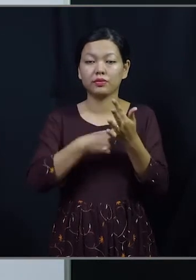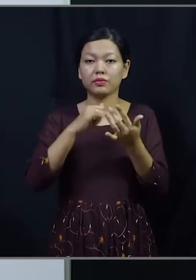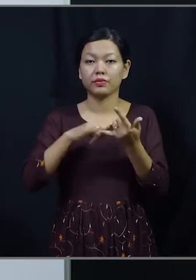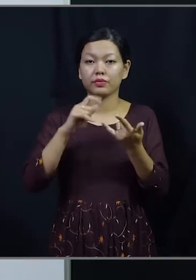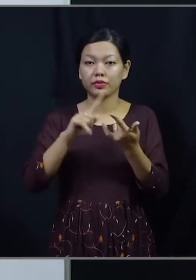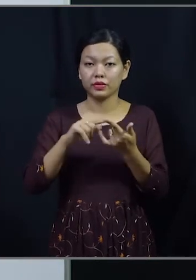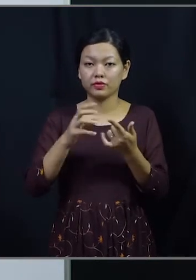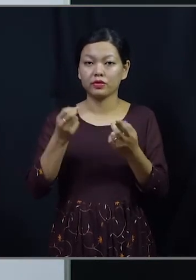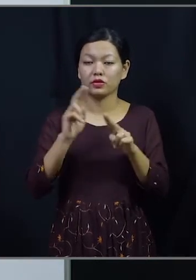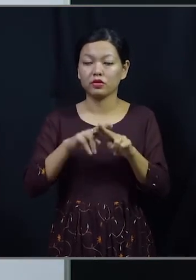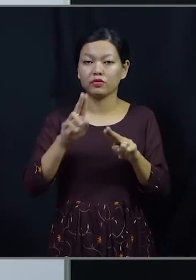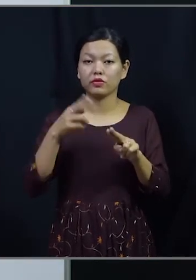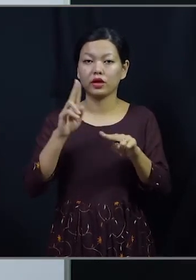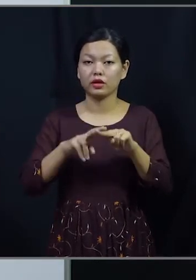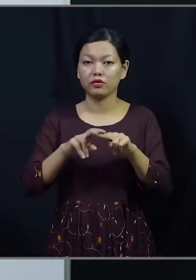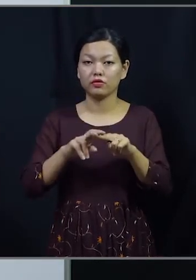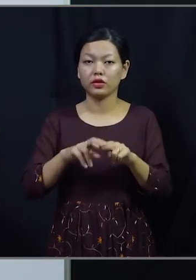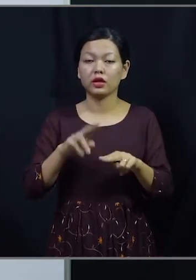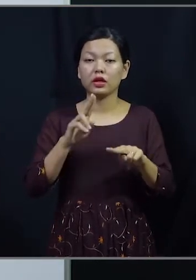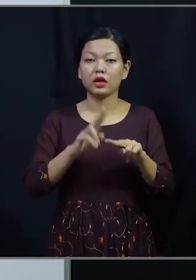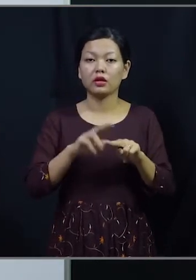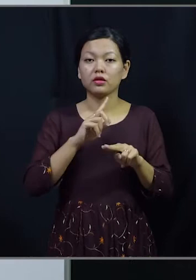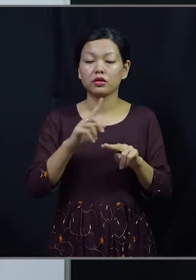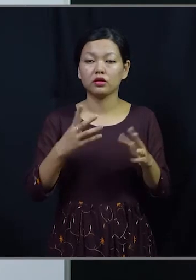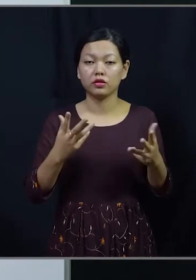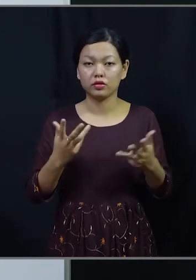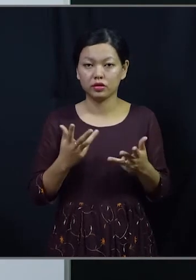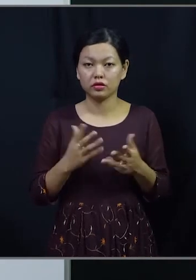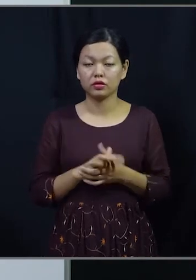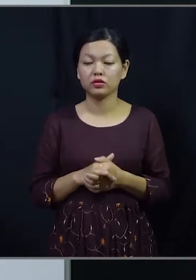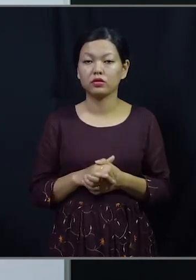F, and F is said to be